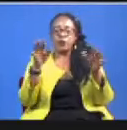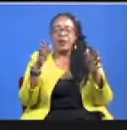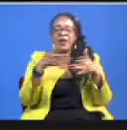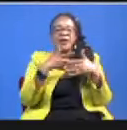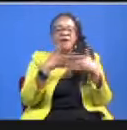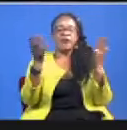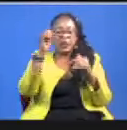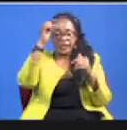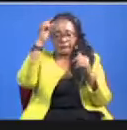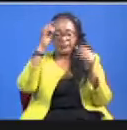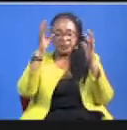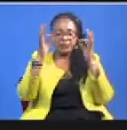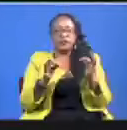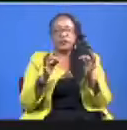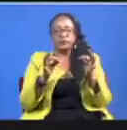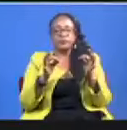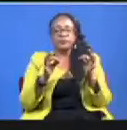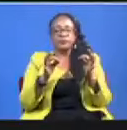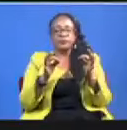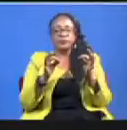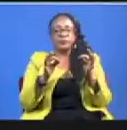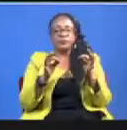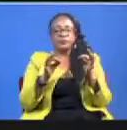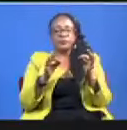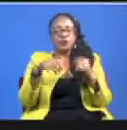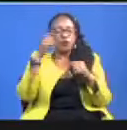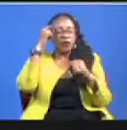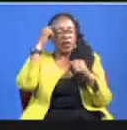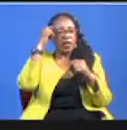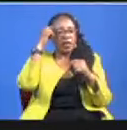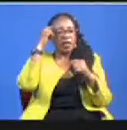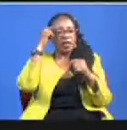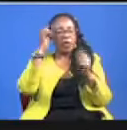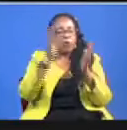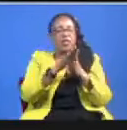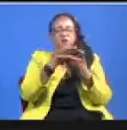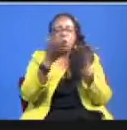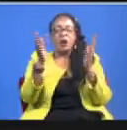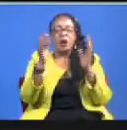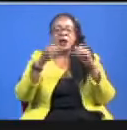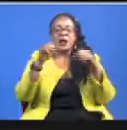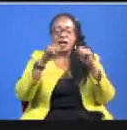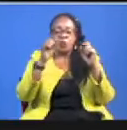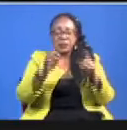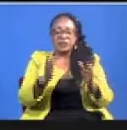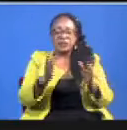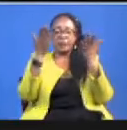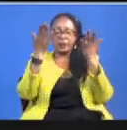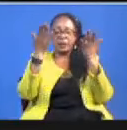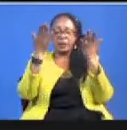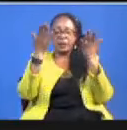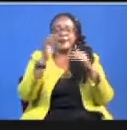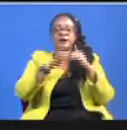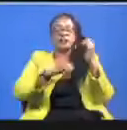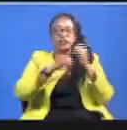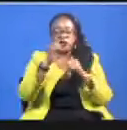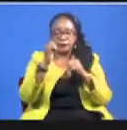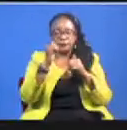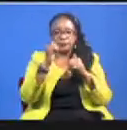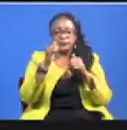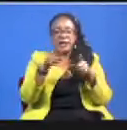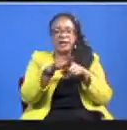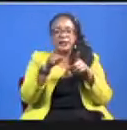seemingly, opposed almost every government decision. Do you think, with everybody agreeing that we